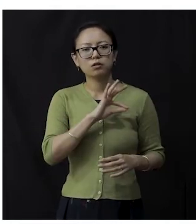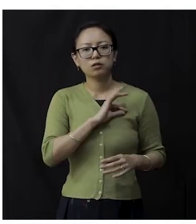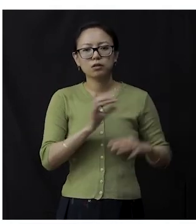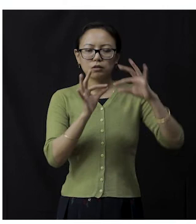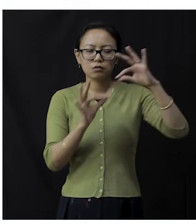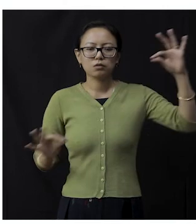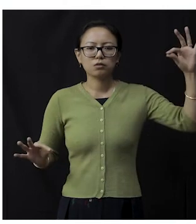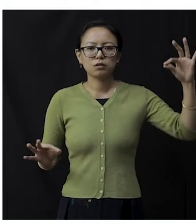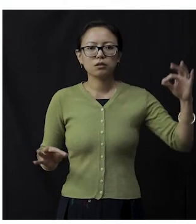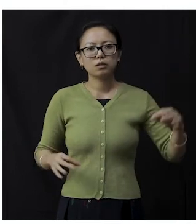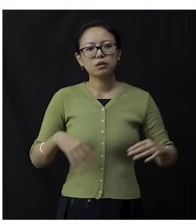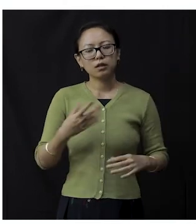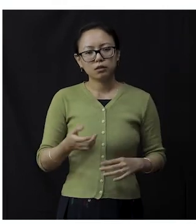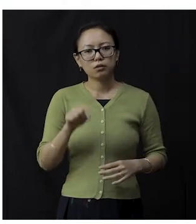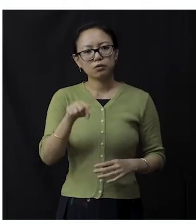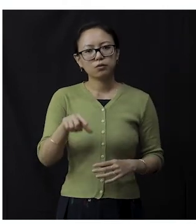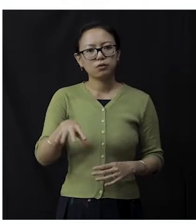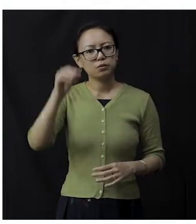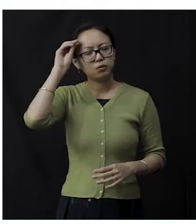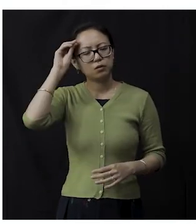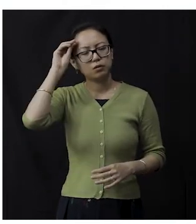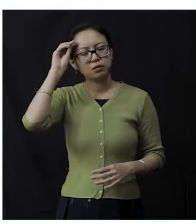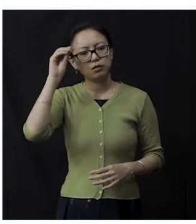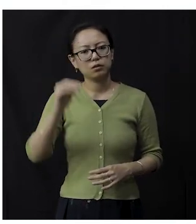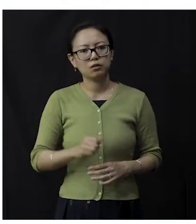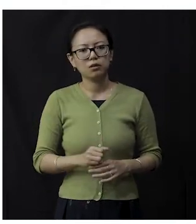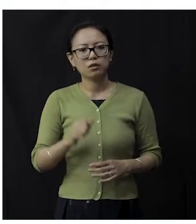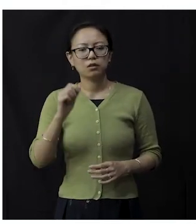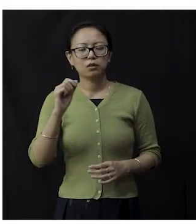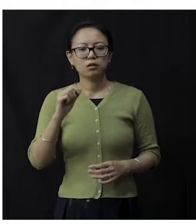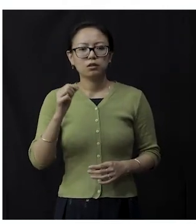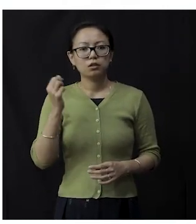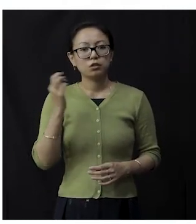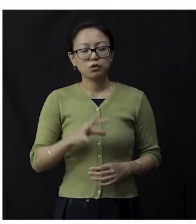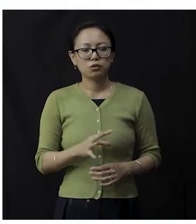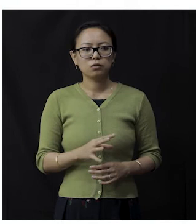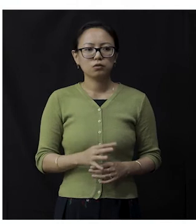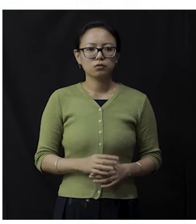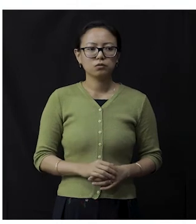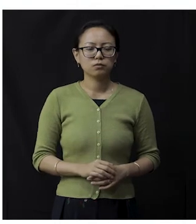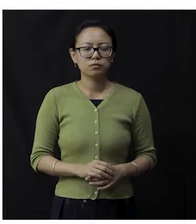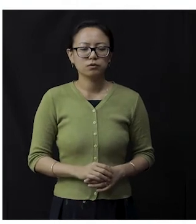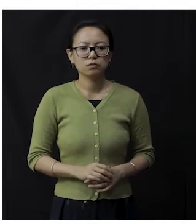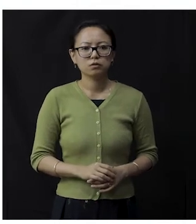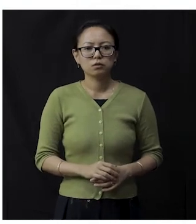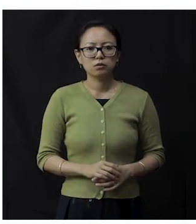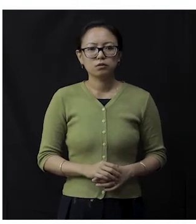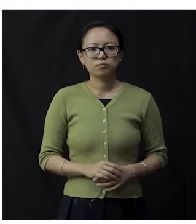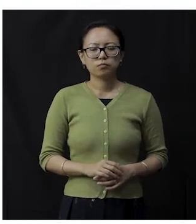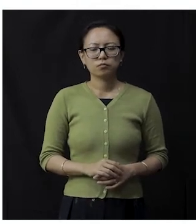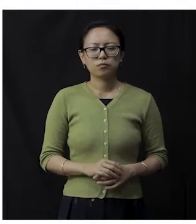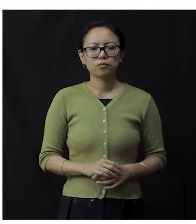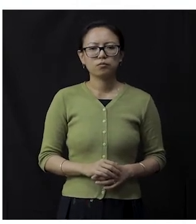all learnt a lesson in how we should be behaving, especially when you're living with your neighbors. Do